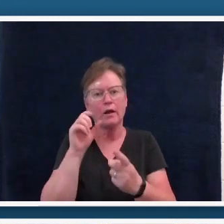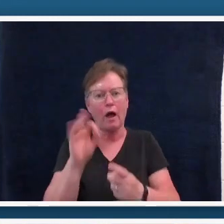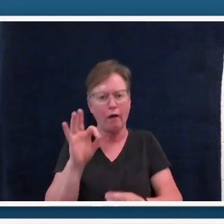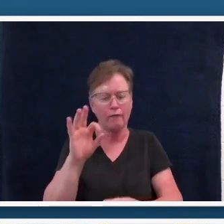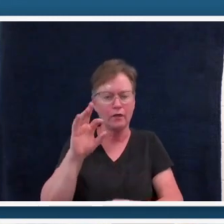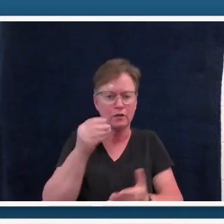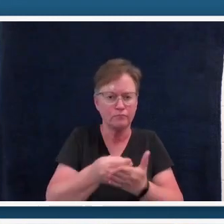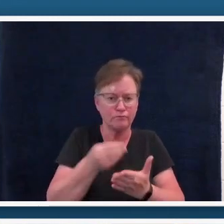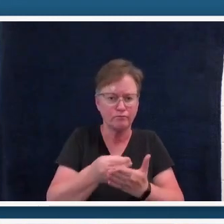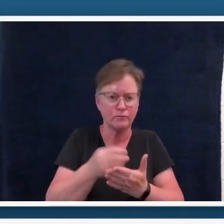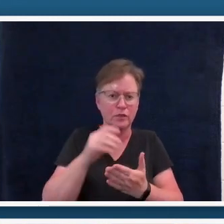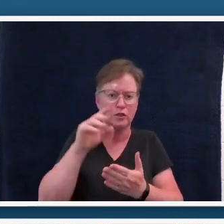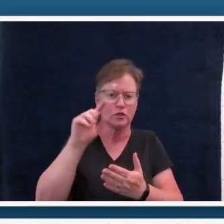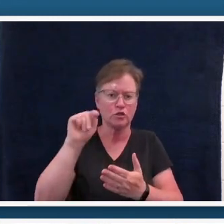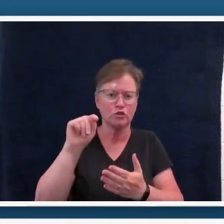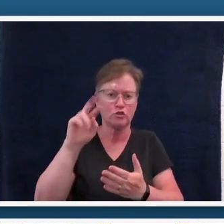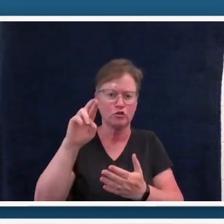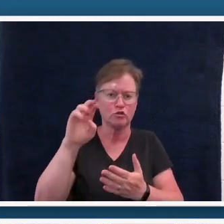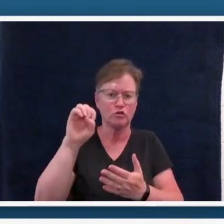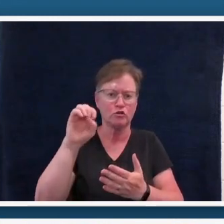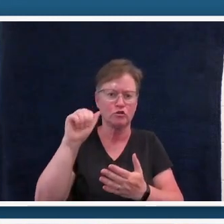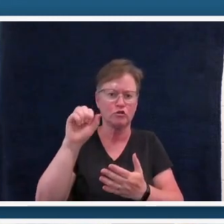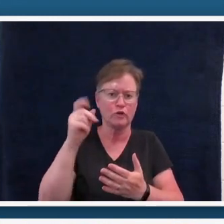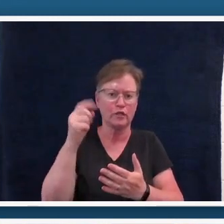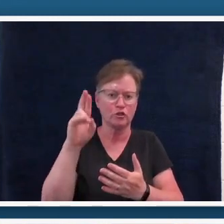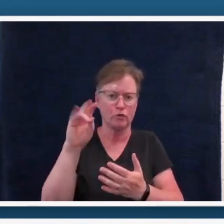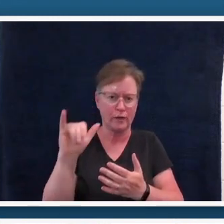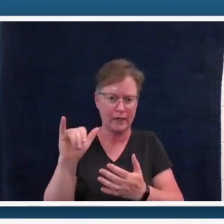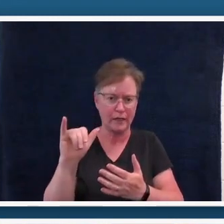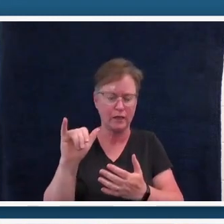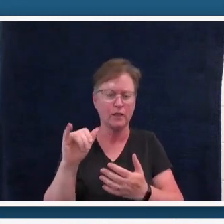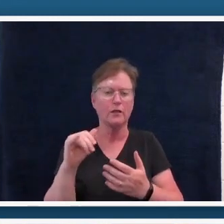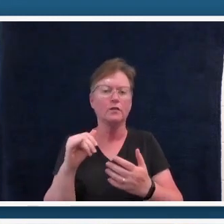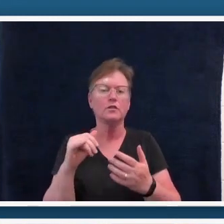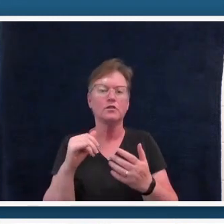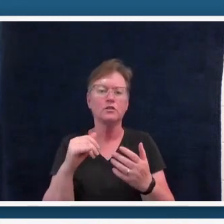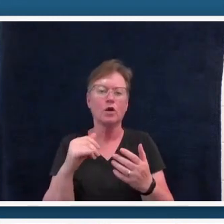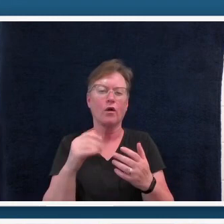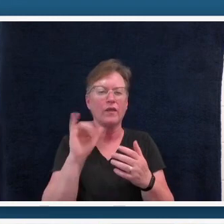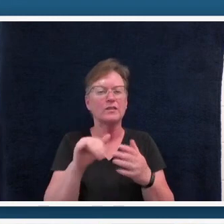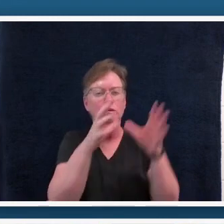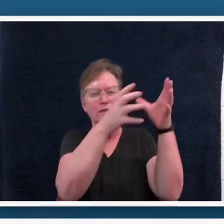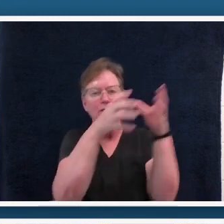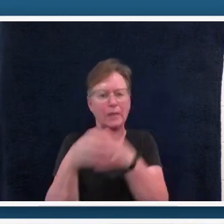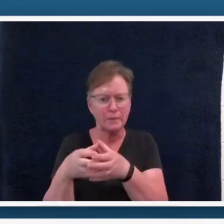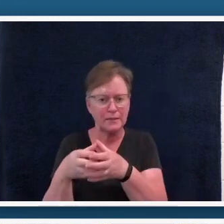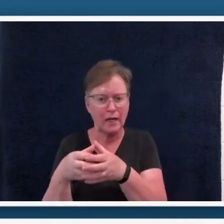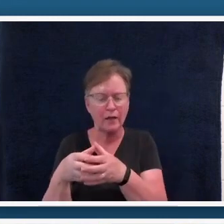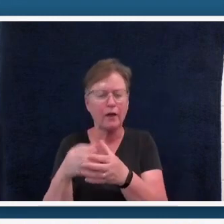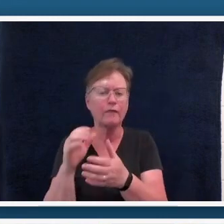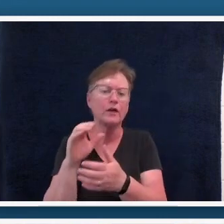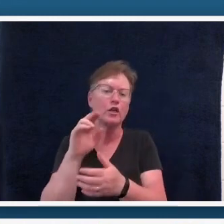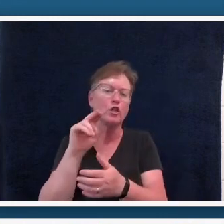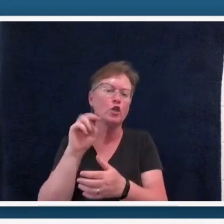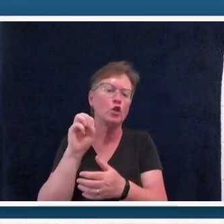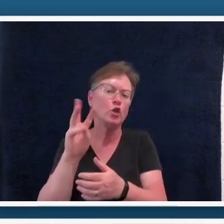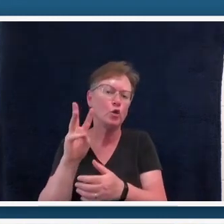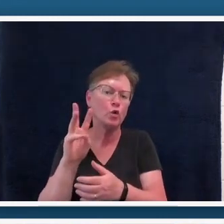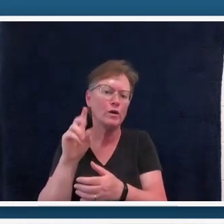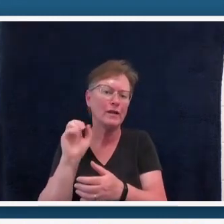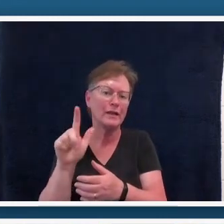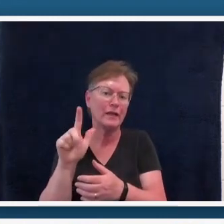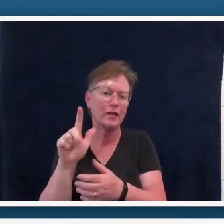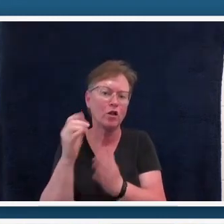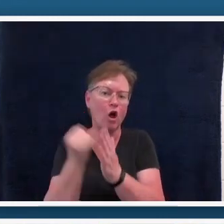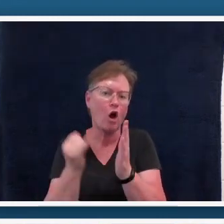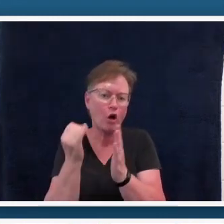about that, we're talking about this particular subset of New Deal artwork, and it was not under the WPA. So I just want to clear